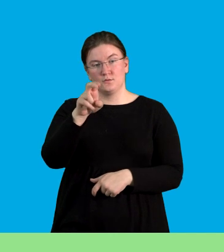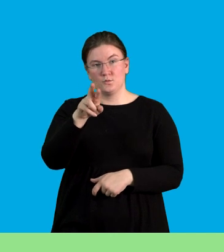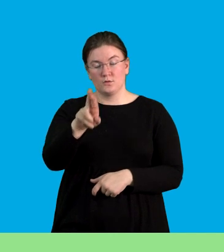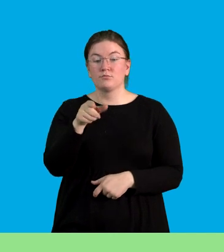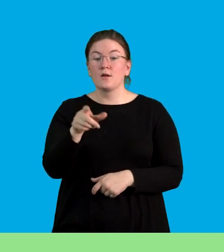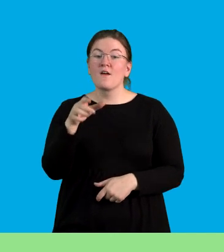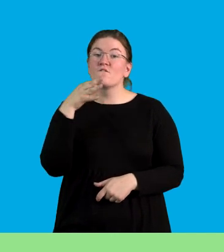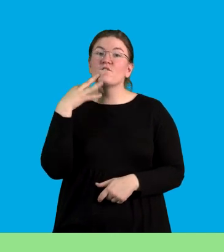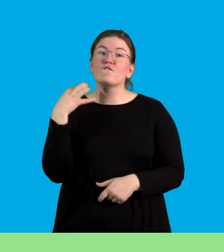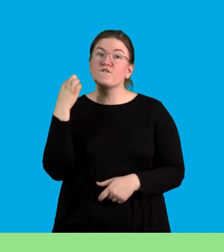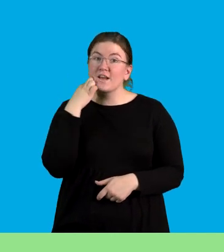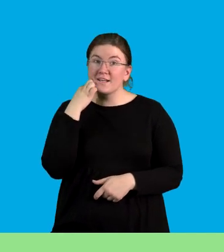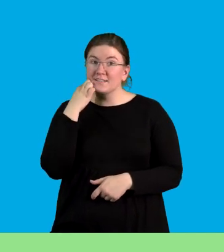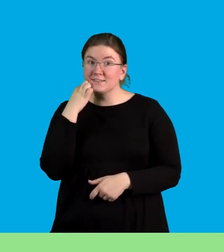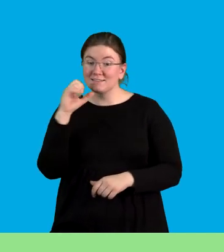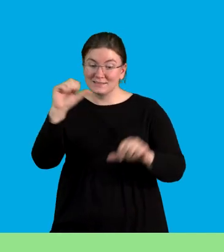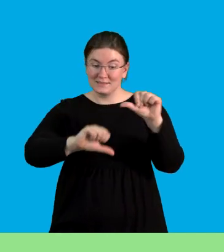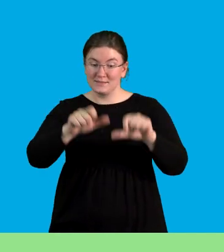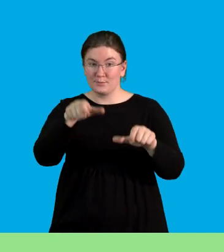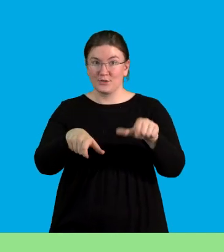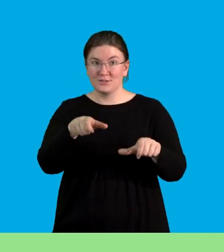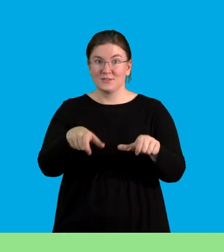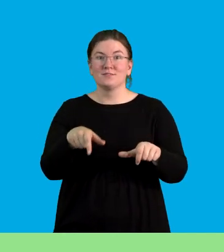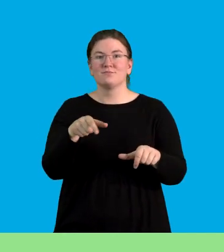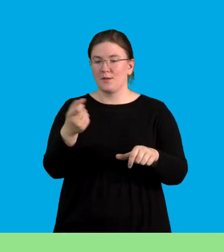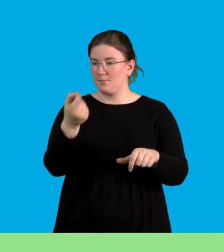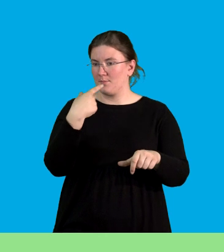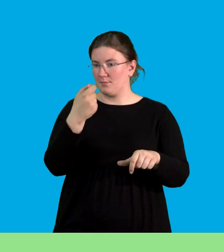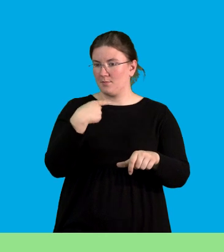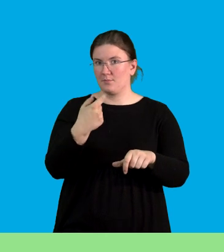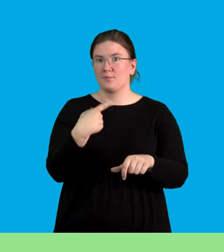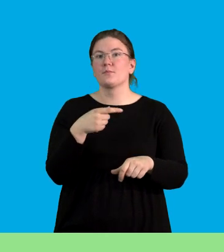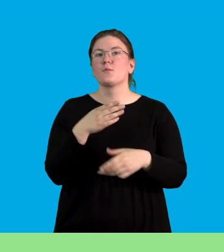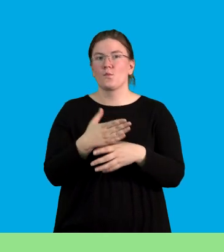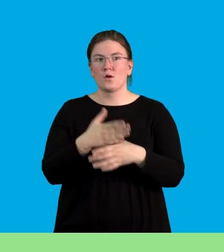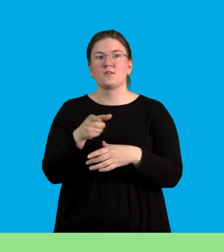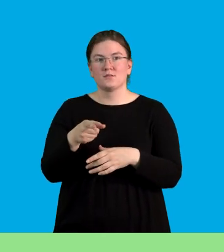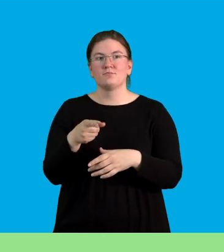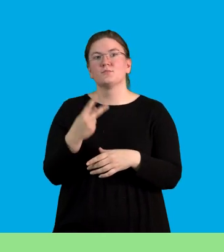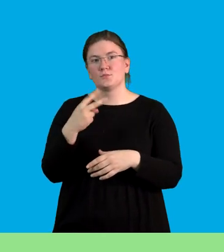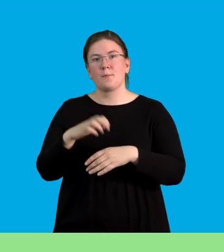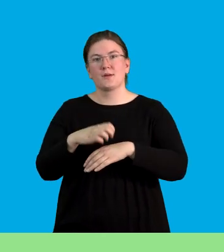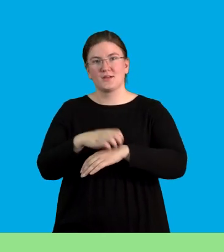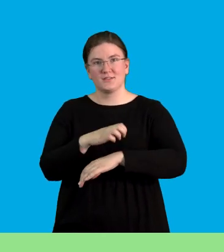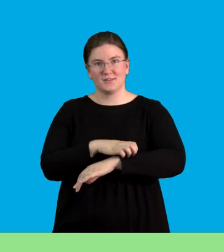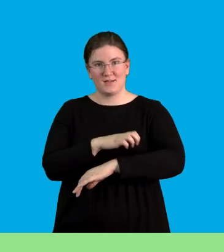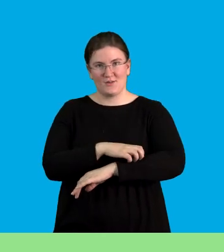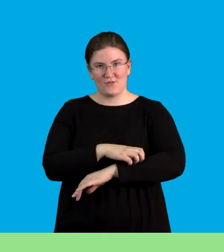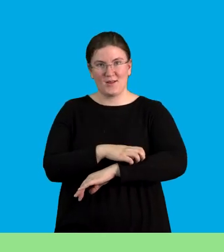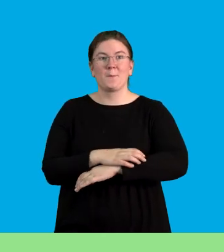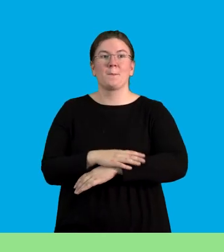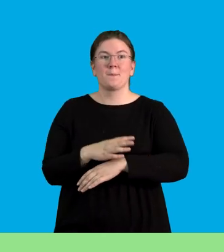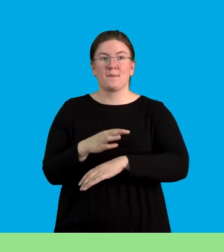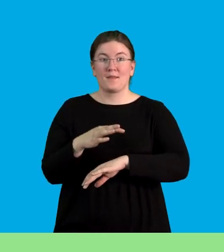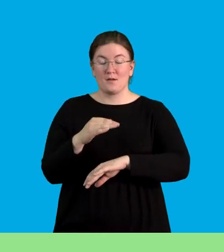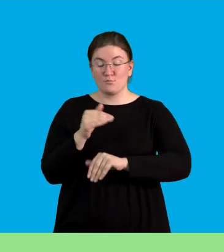of bacteria in the process of fermentation. He showed that wine could be made to last longer if